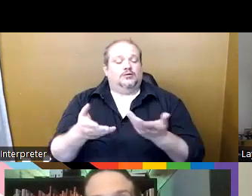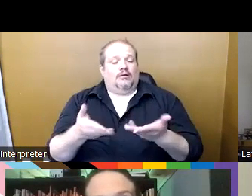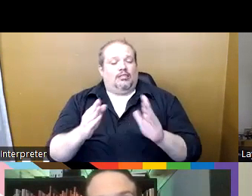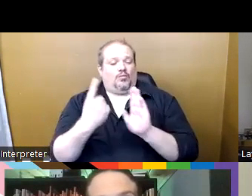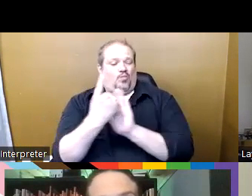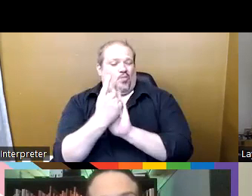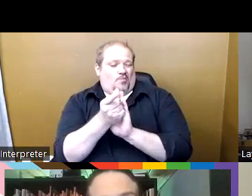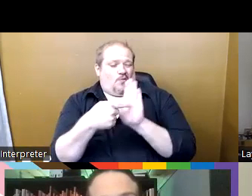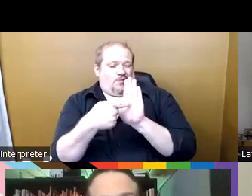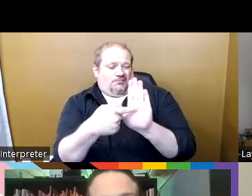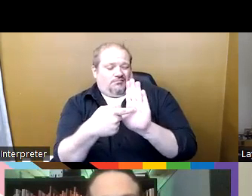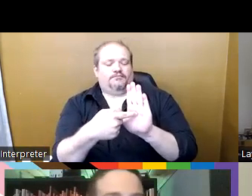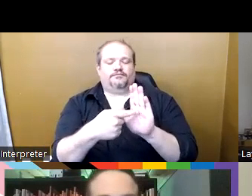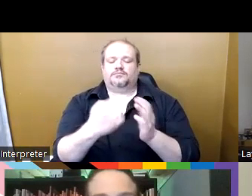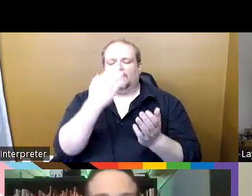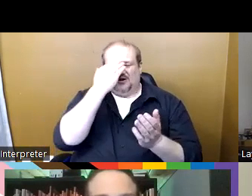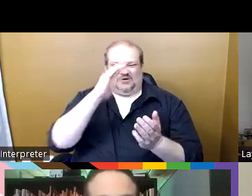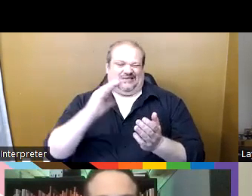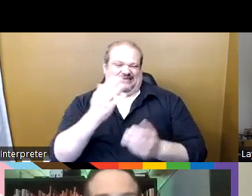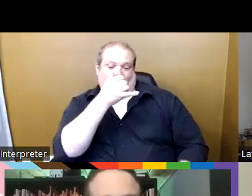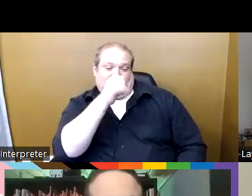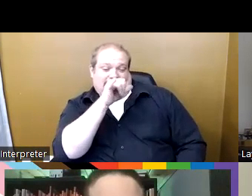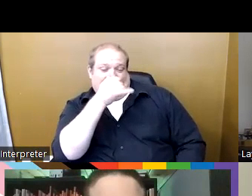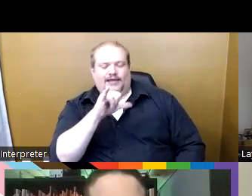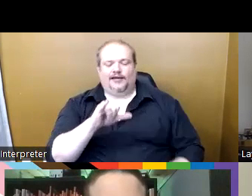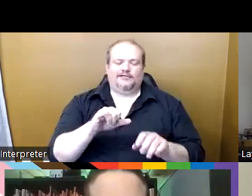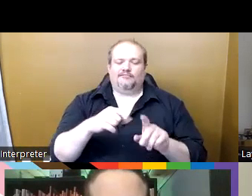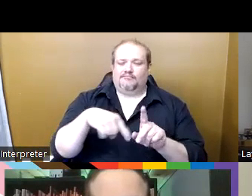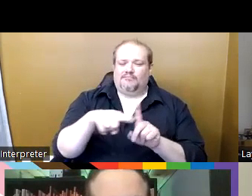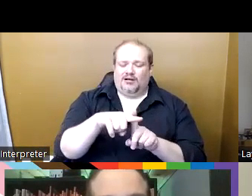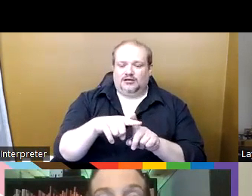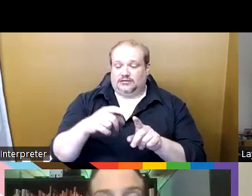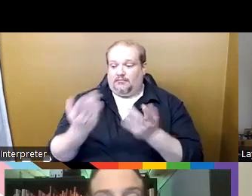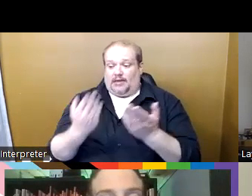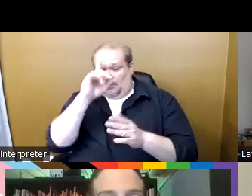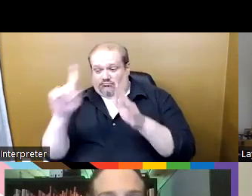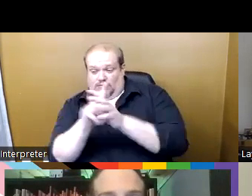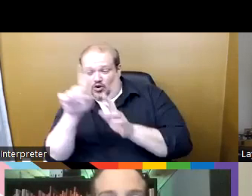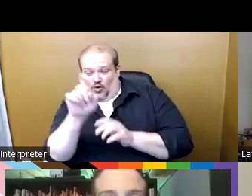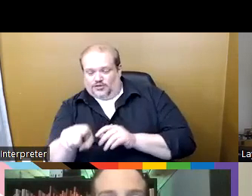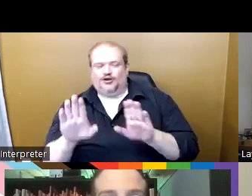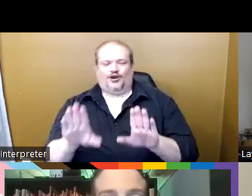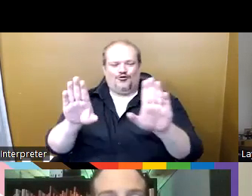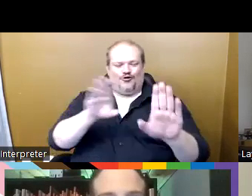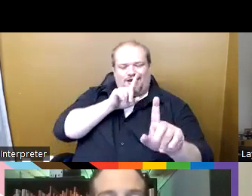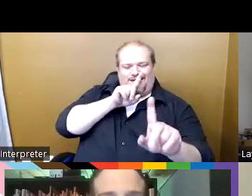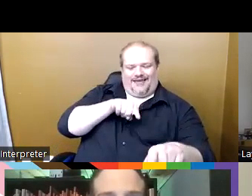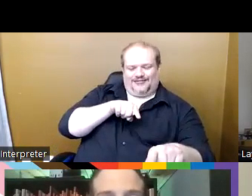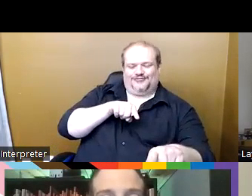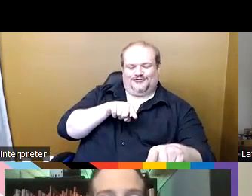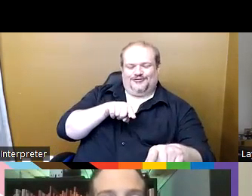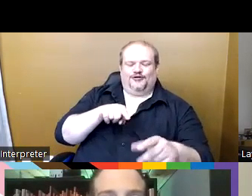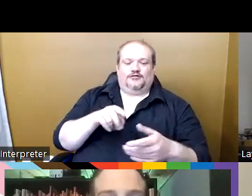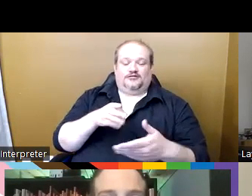to, I know that it sounds silly, but there's also, there was a question that I forgot that would be a great answer, ending